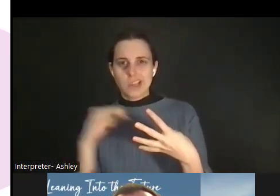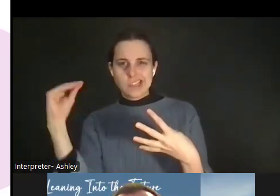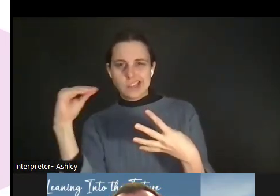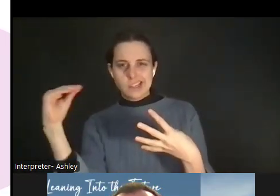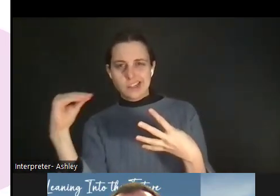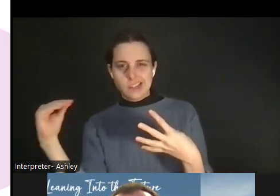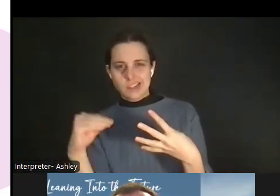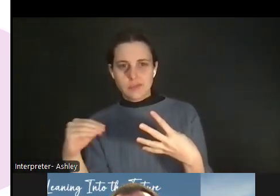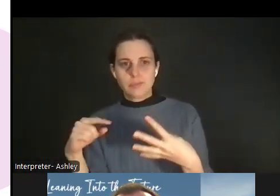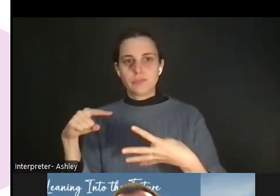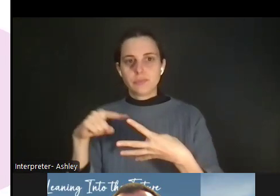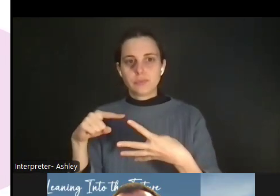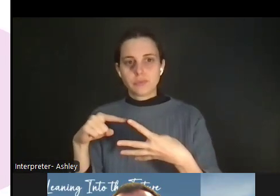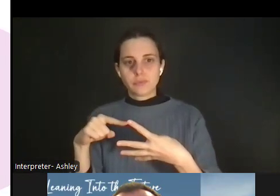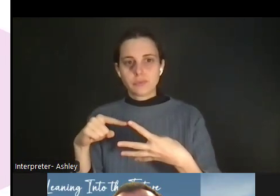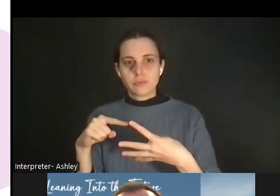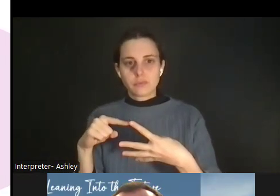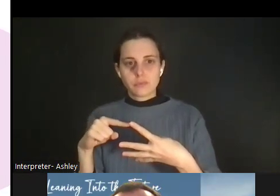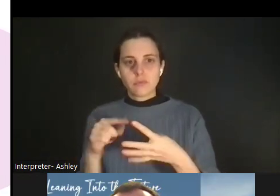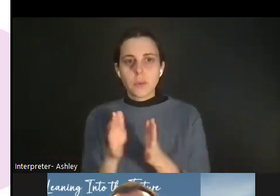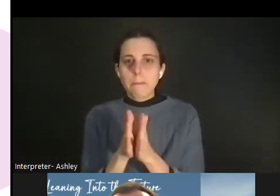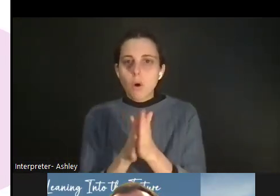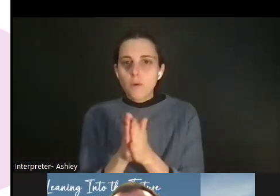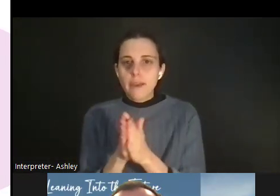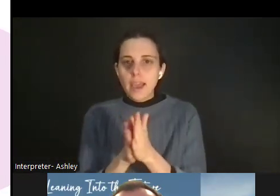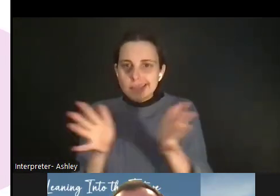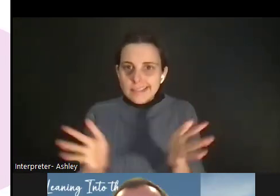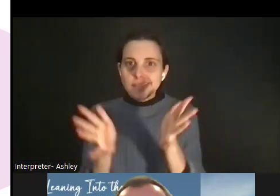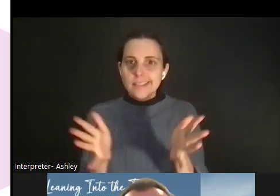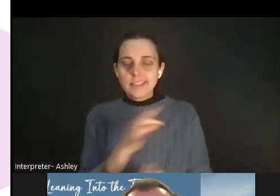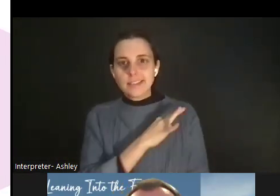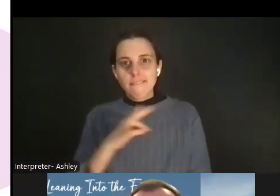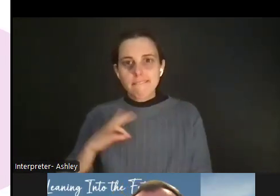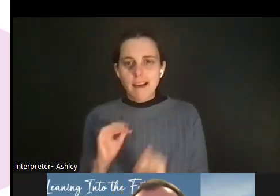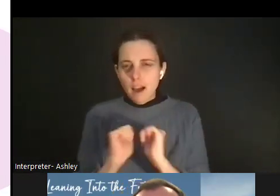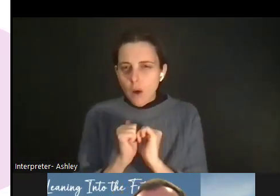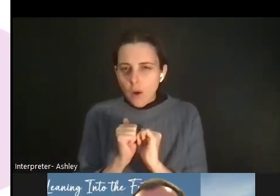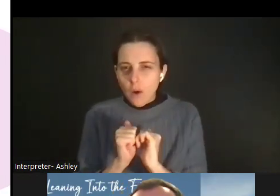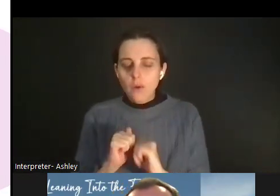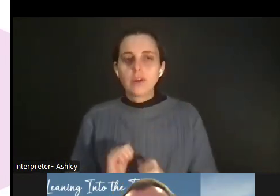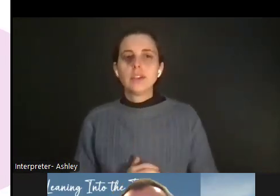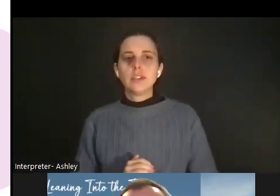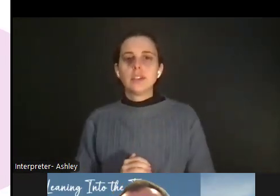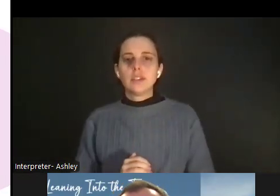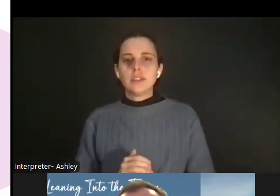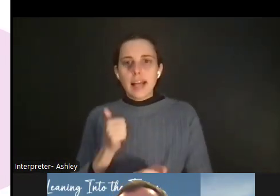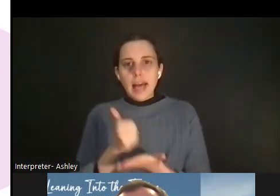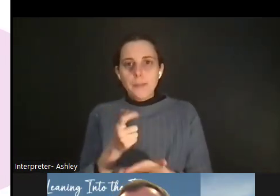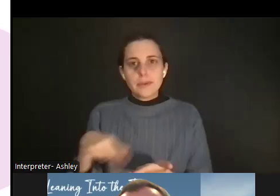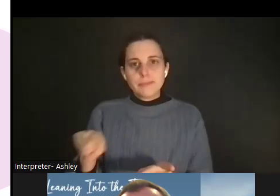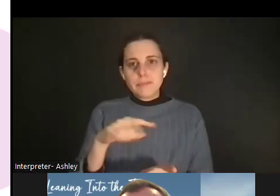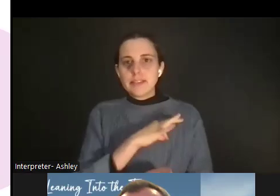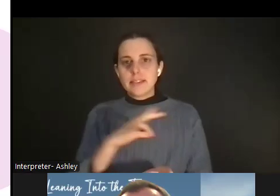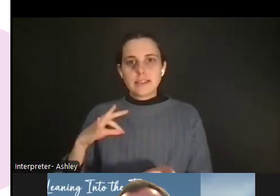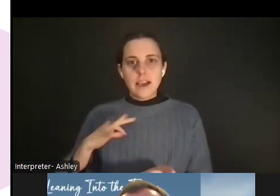first one was to motivate our staff. How can we re-energize our staff and put this new breath of fresh air into the